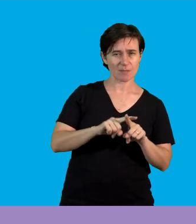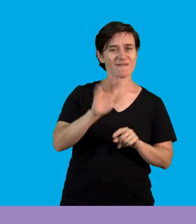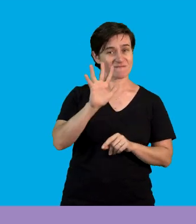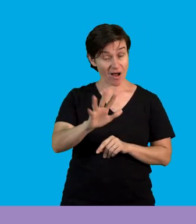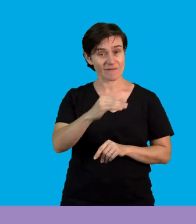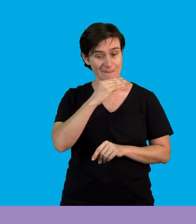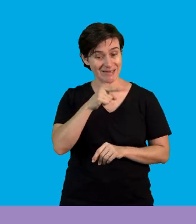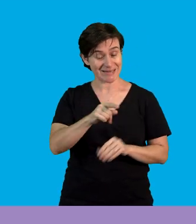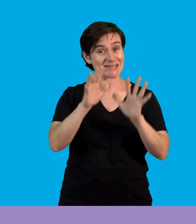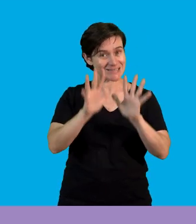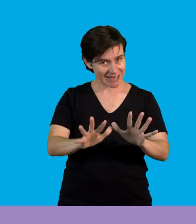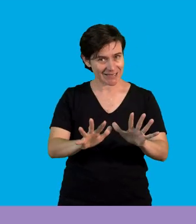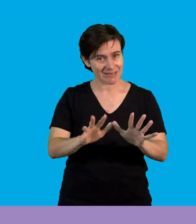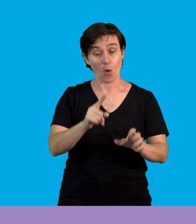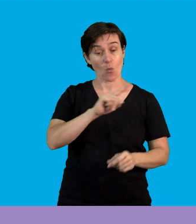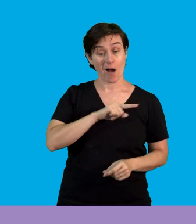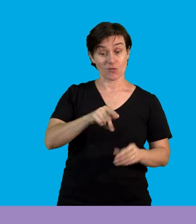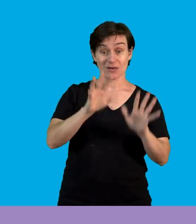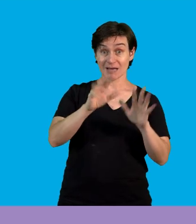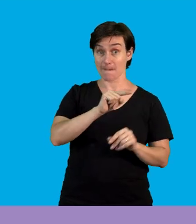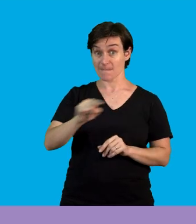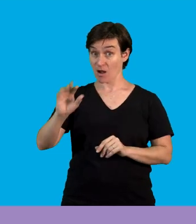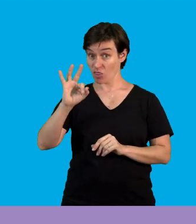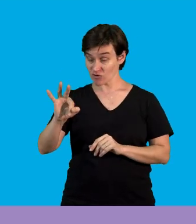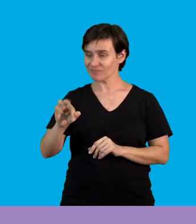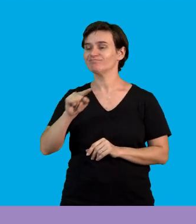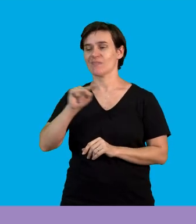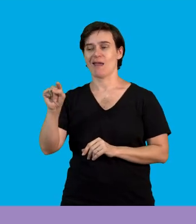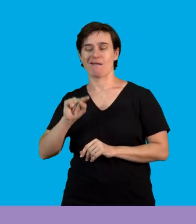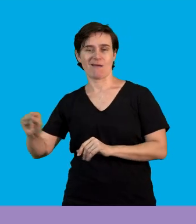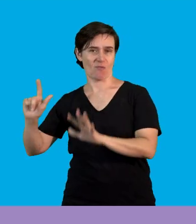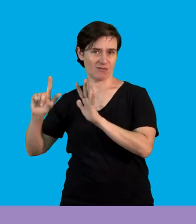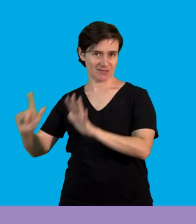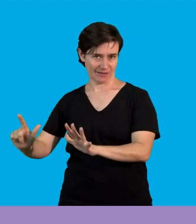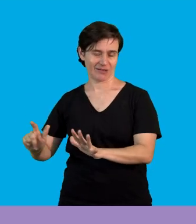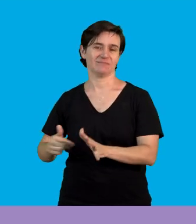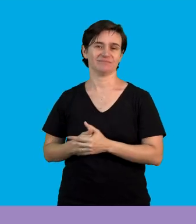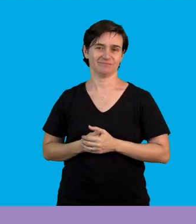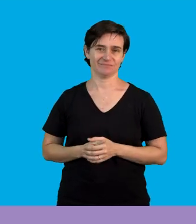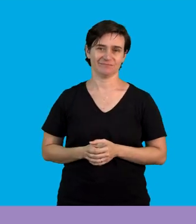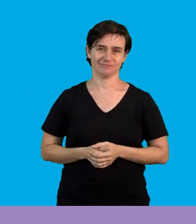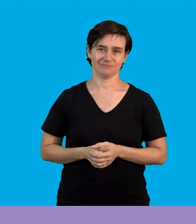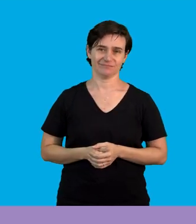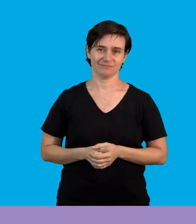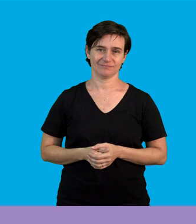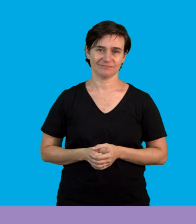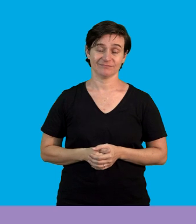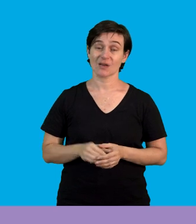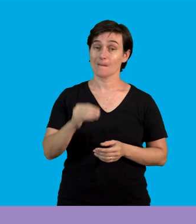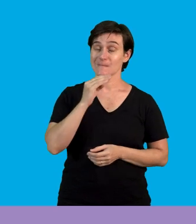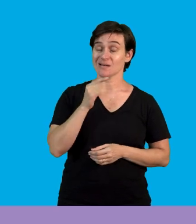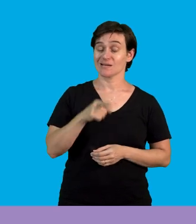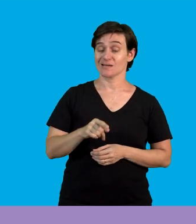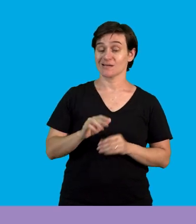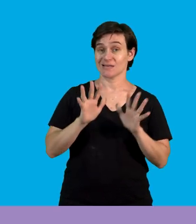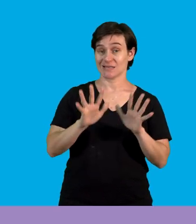2 and 5, because 2 times 5 gives us 10, and then when we subtract 3 from that, we then get